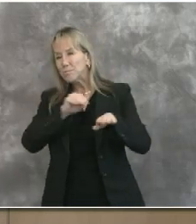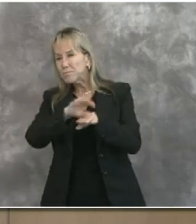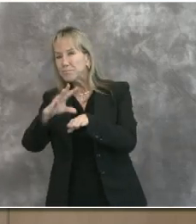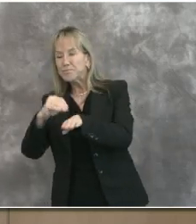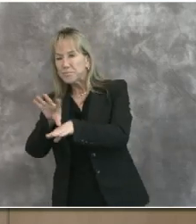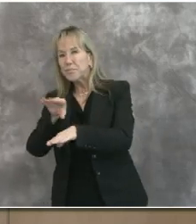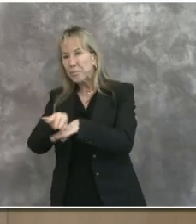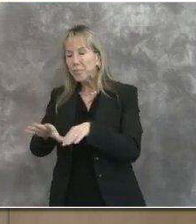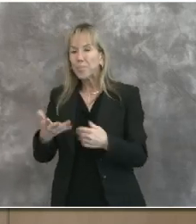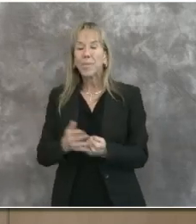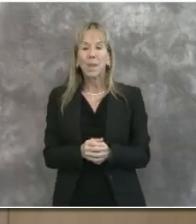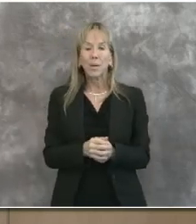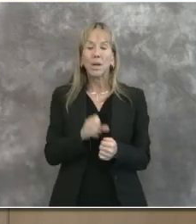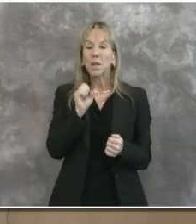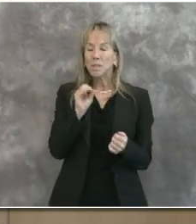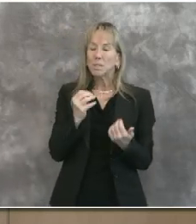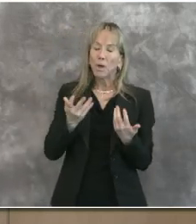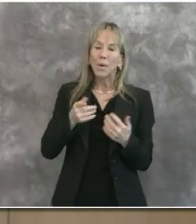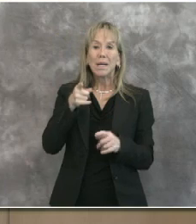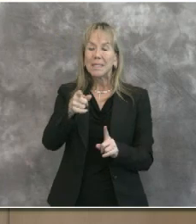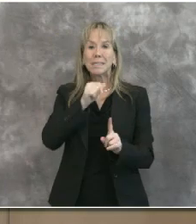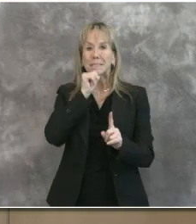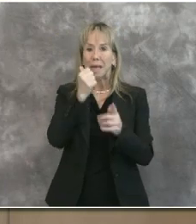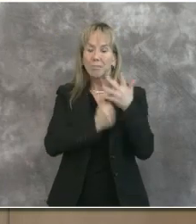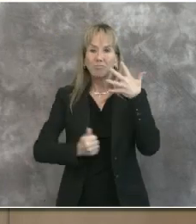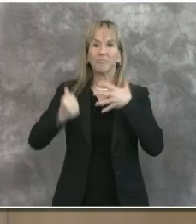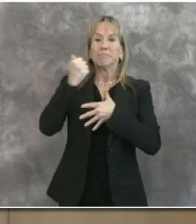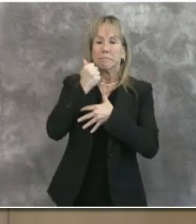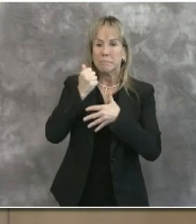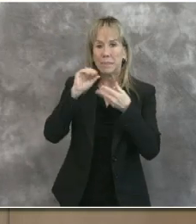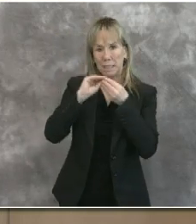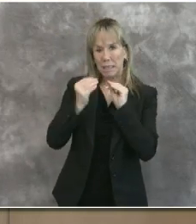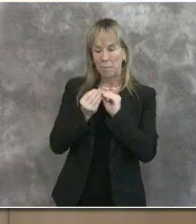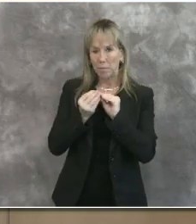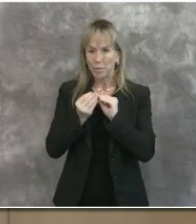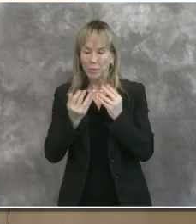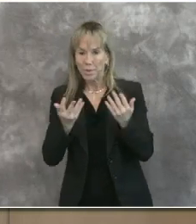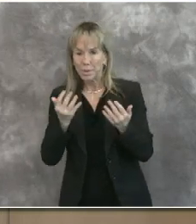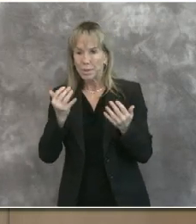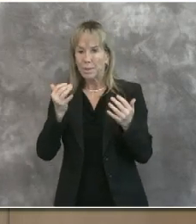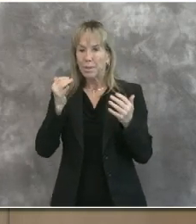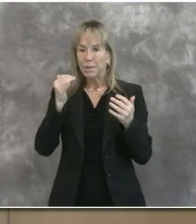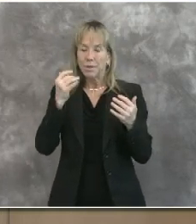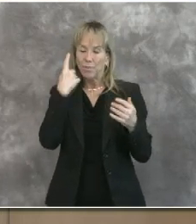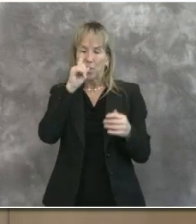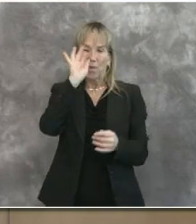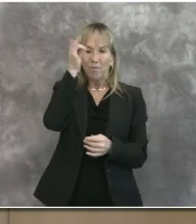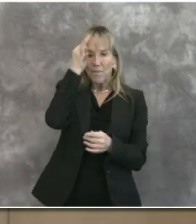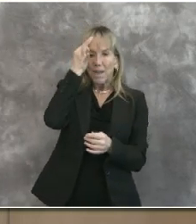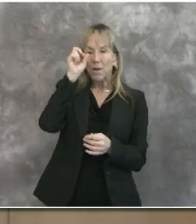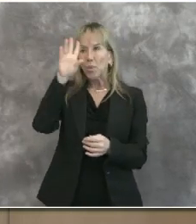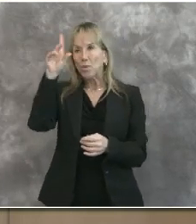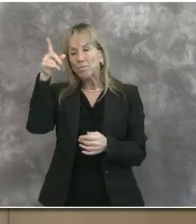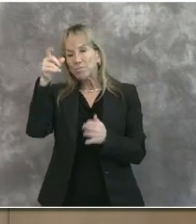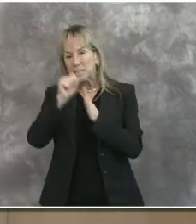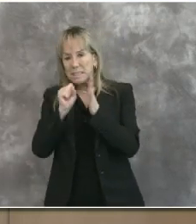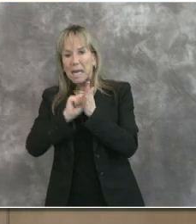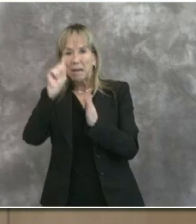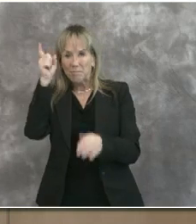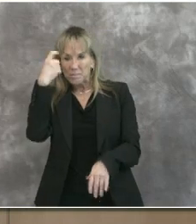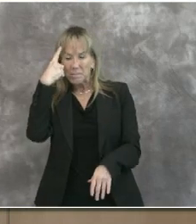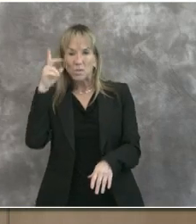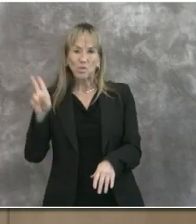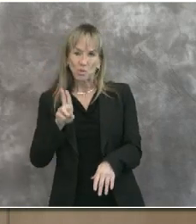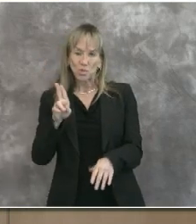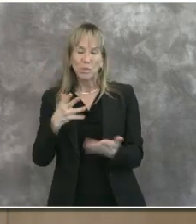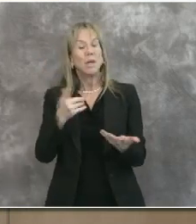have phased opening. It's not one of the criteria that either the state or the federal government is using. It's important, and it's important